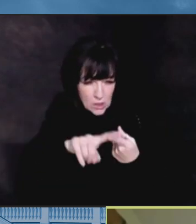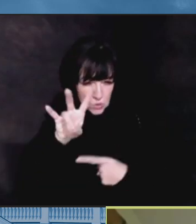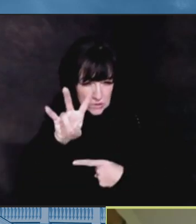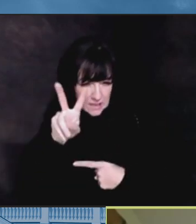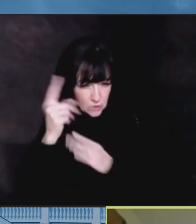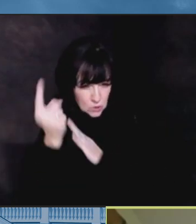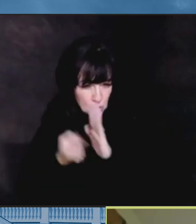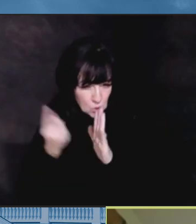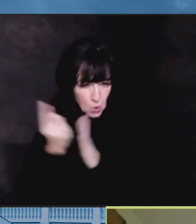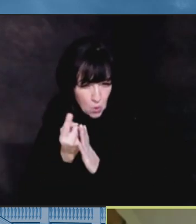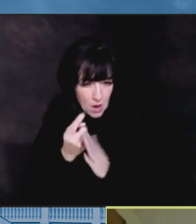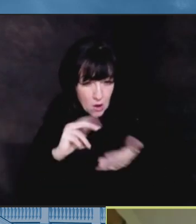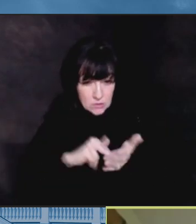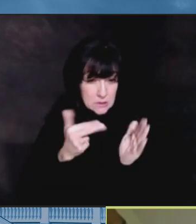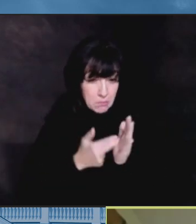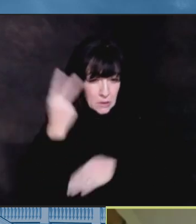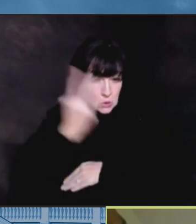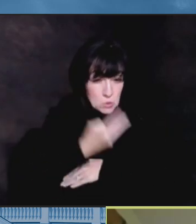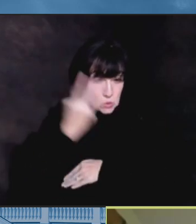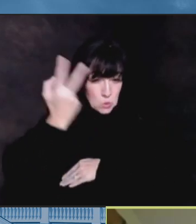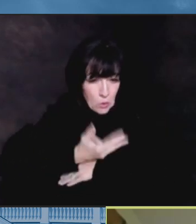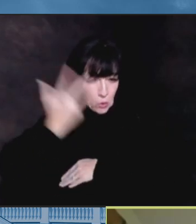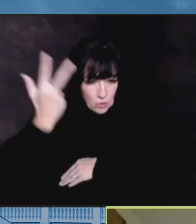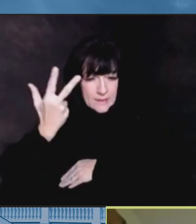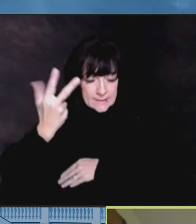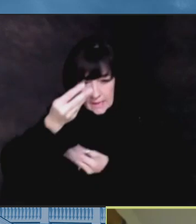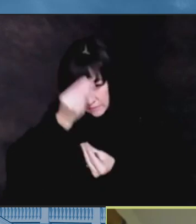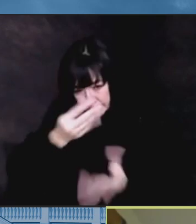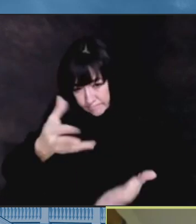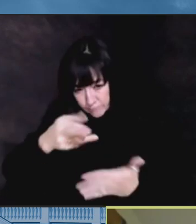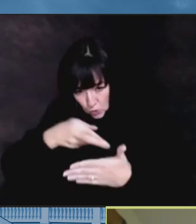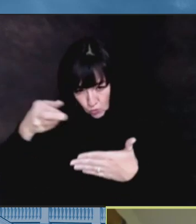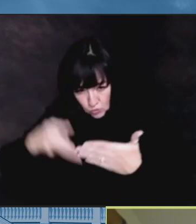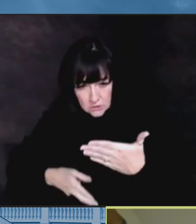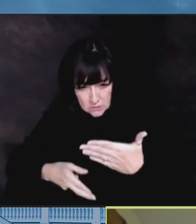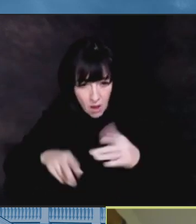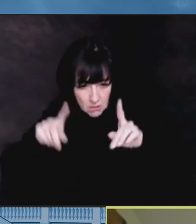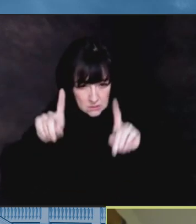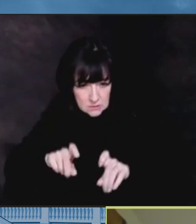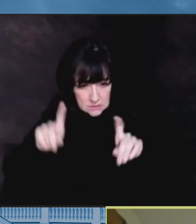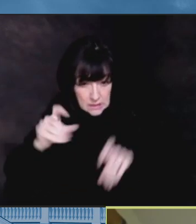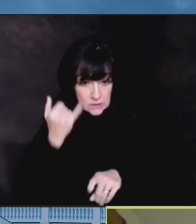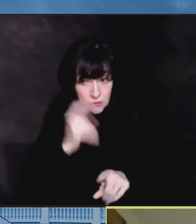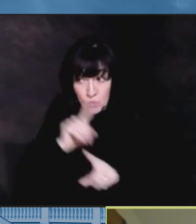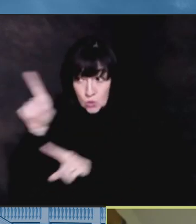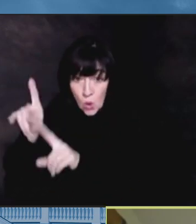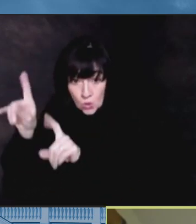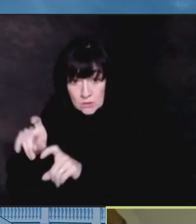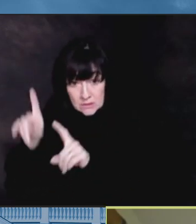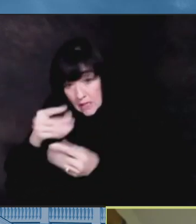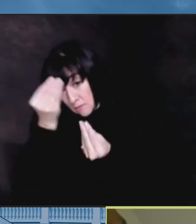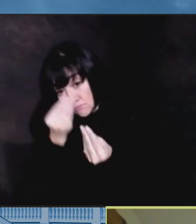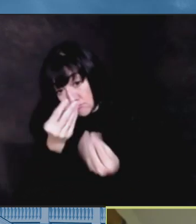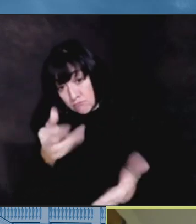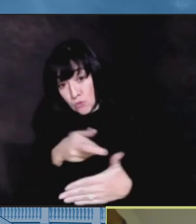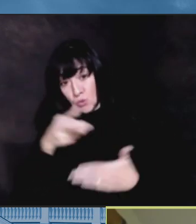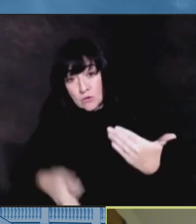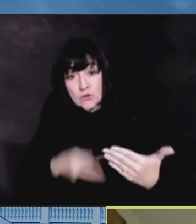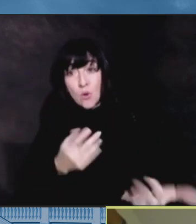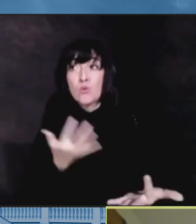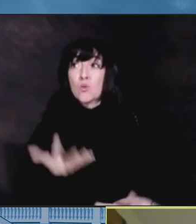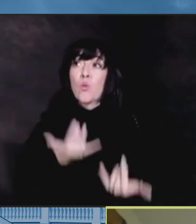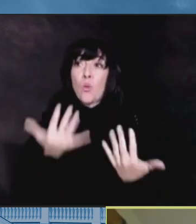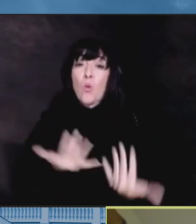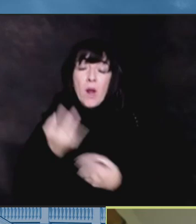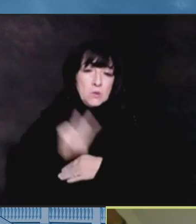little bit far longer lag in turnaround time, but we will work with our partners to make sure we diversify as much as possible